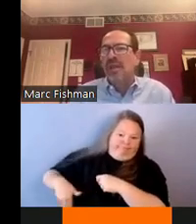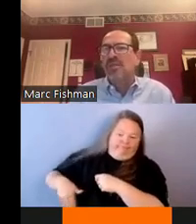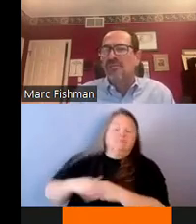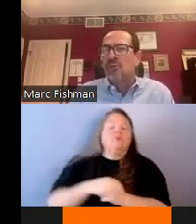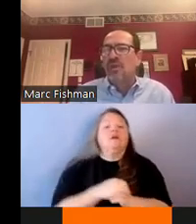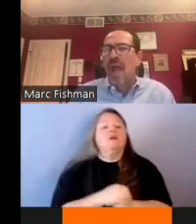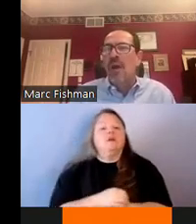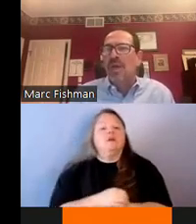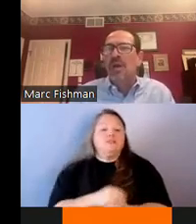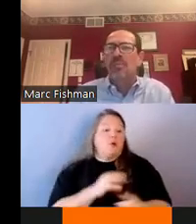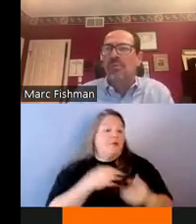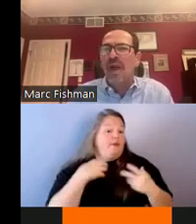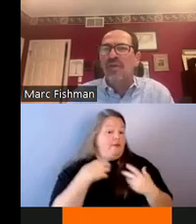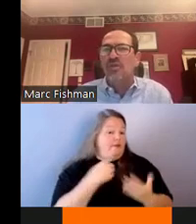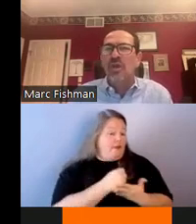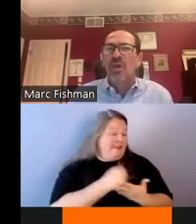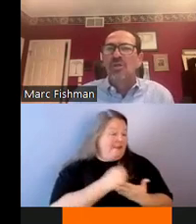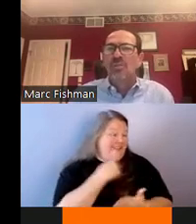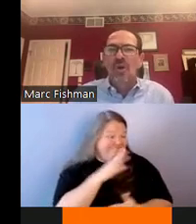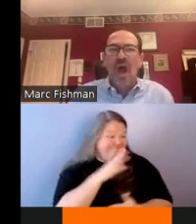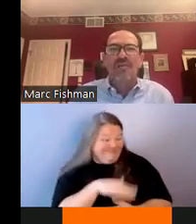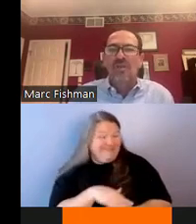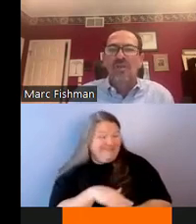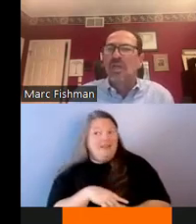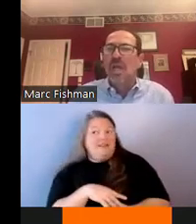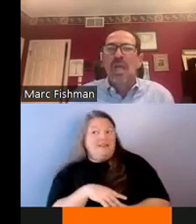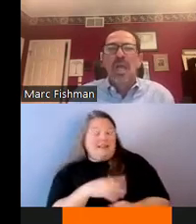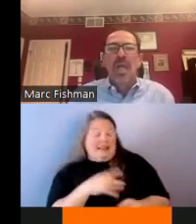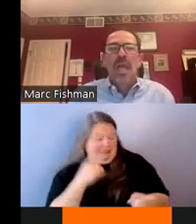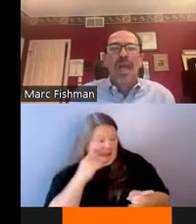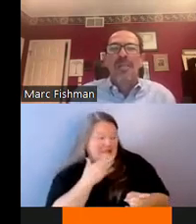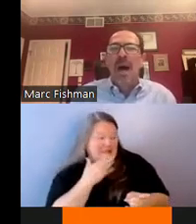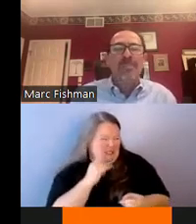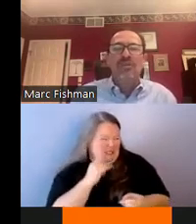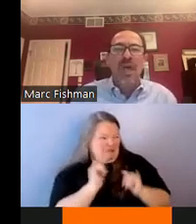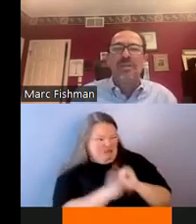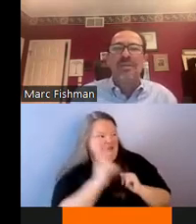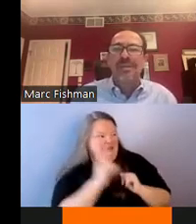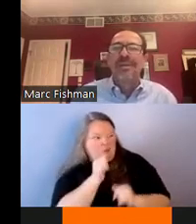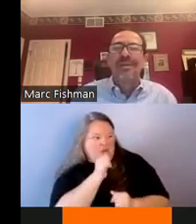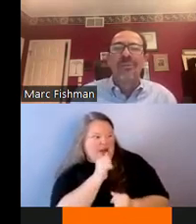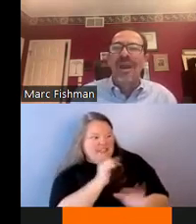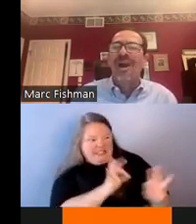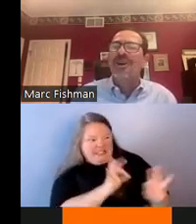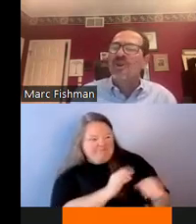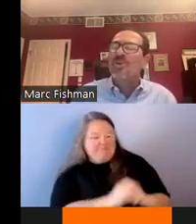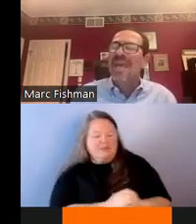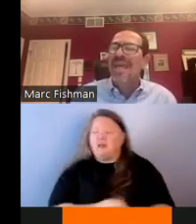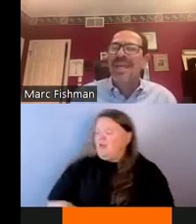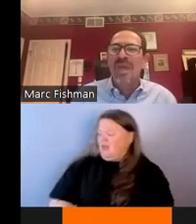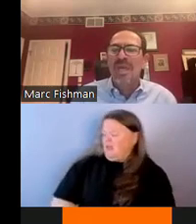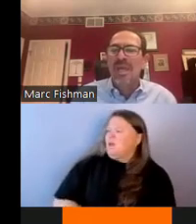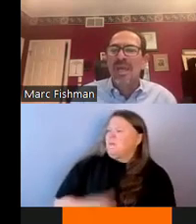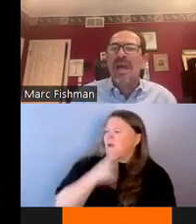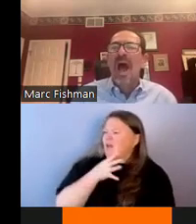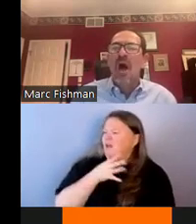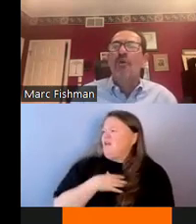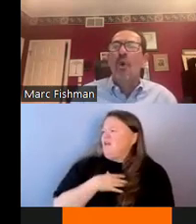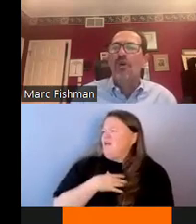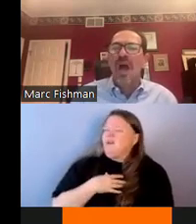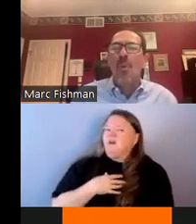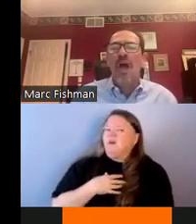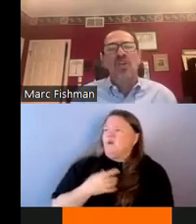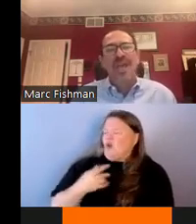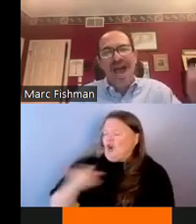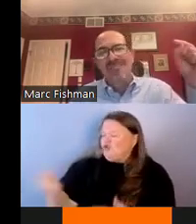I think it's best if you stay out here and provide us some privacy. And the mom says, what, are you kidding me?